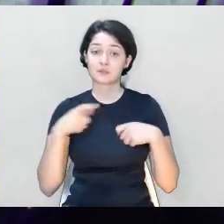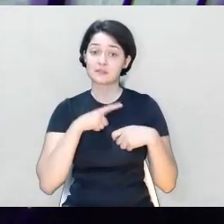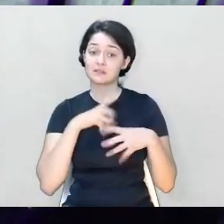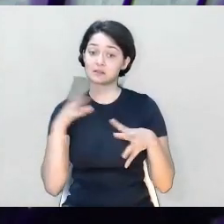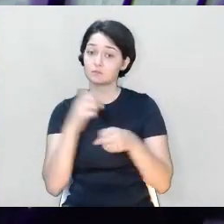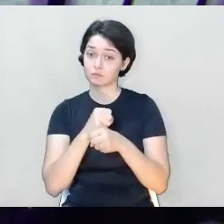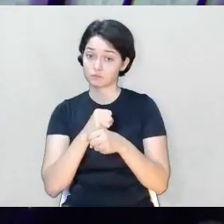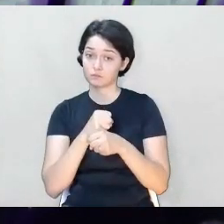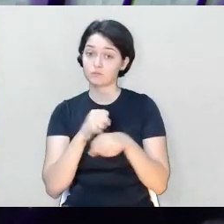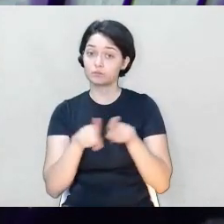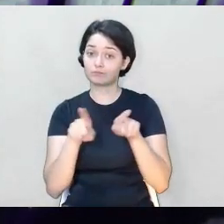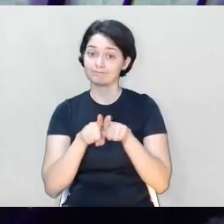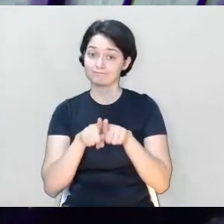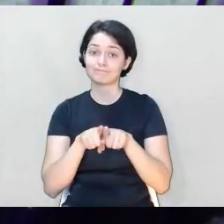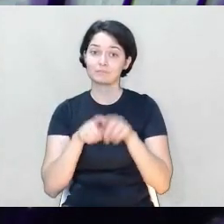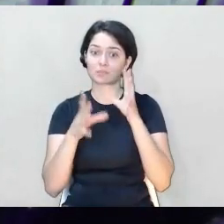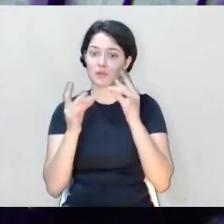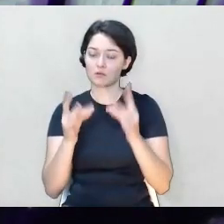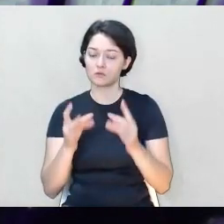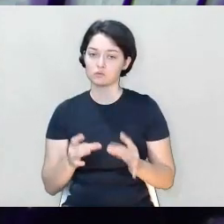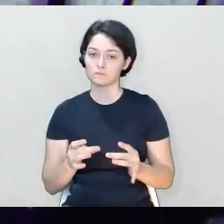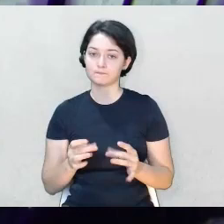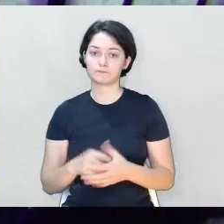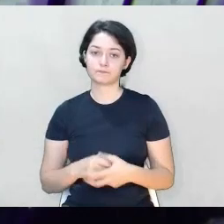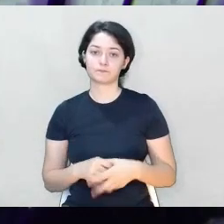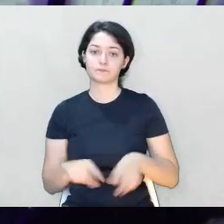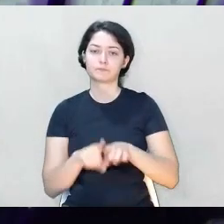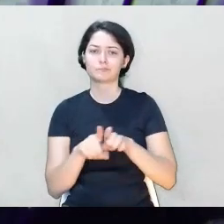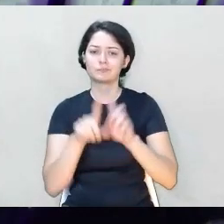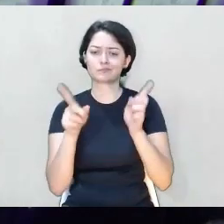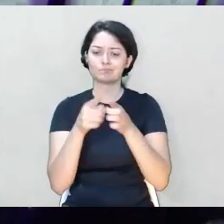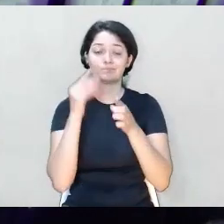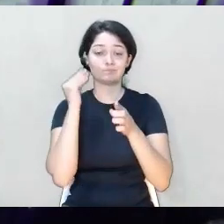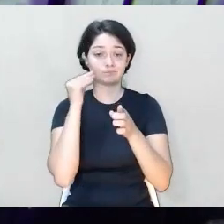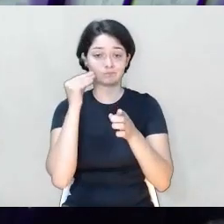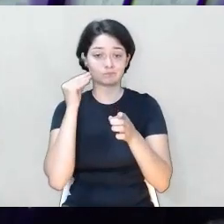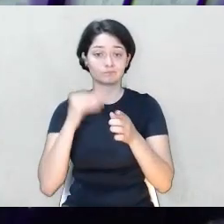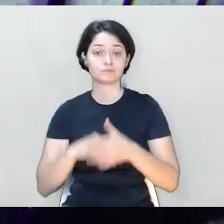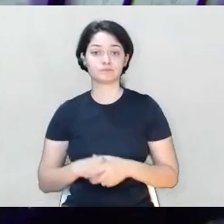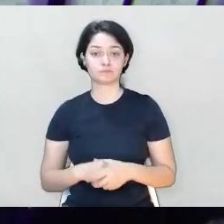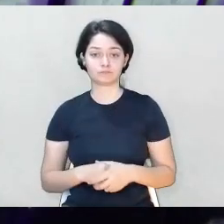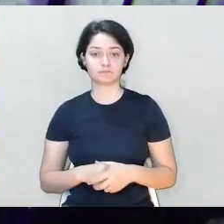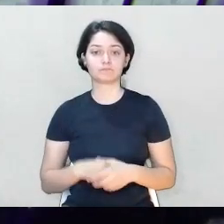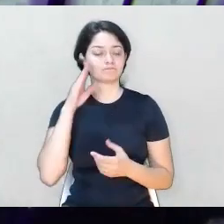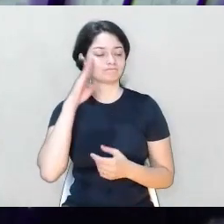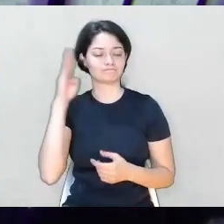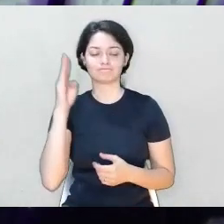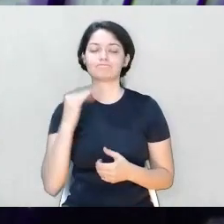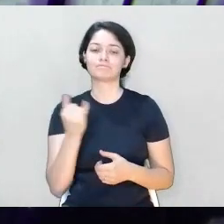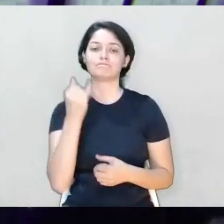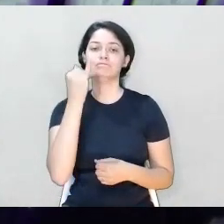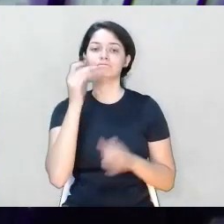It needs to have content, 100% of content and data, and we also need to have micro experiences, which is a